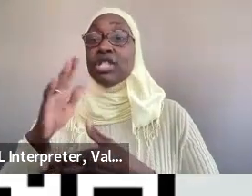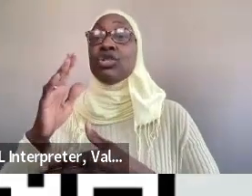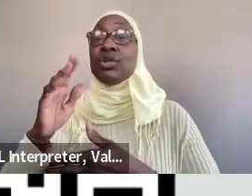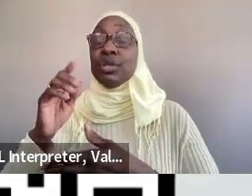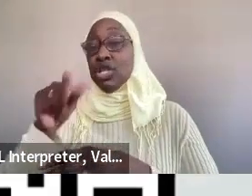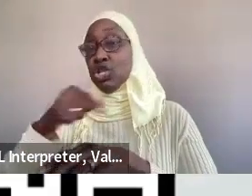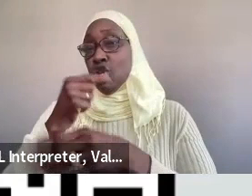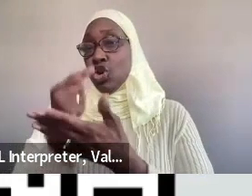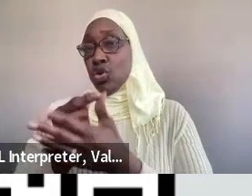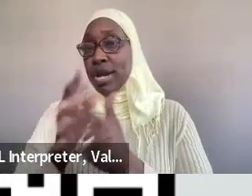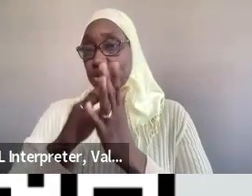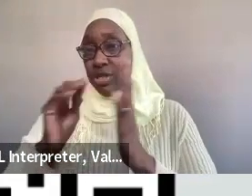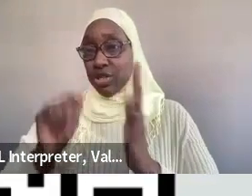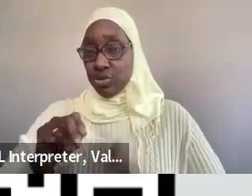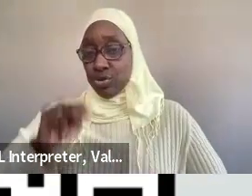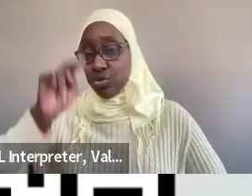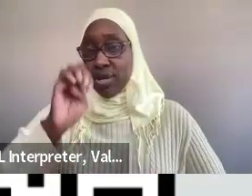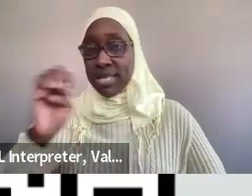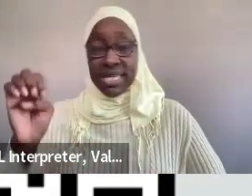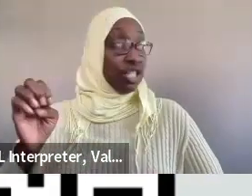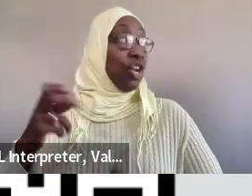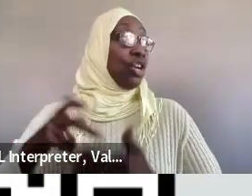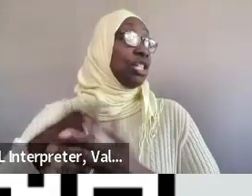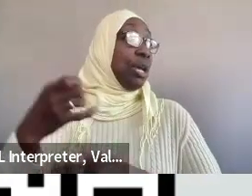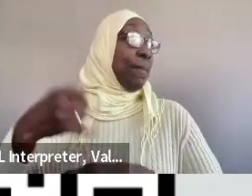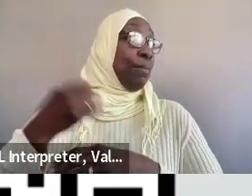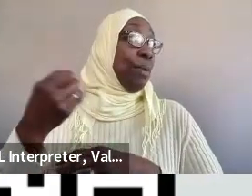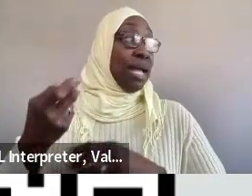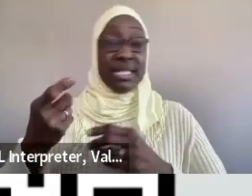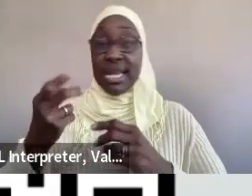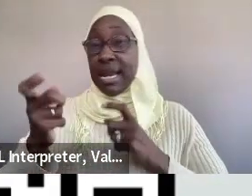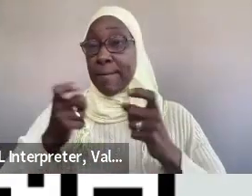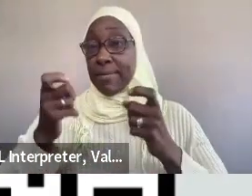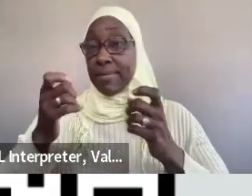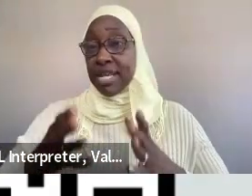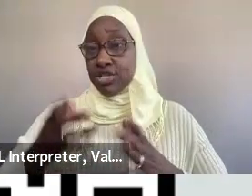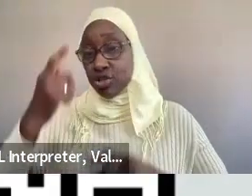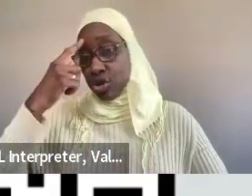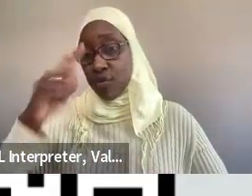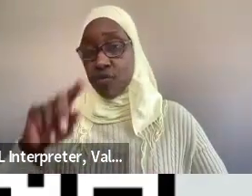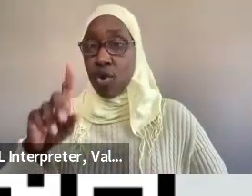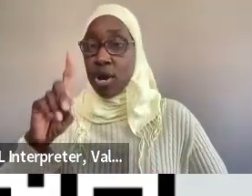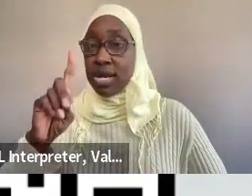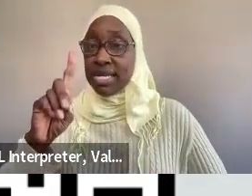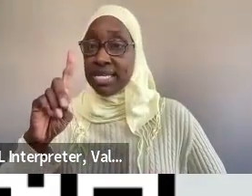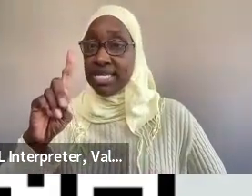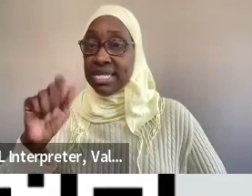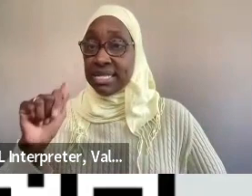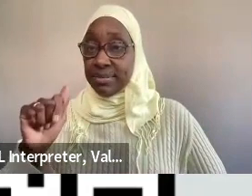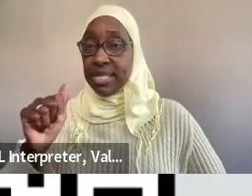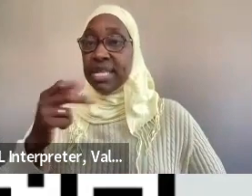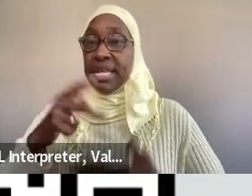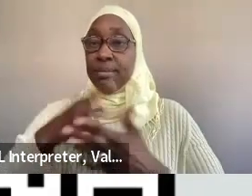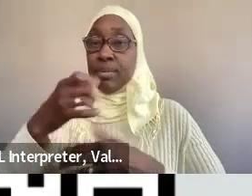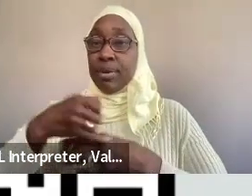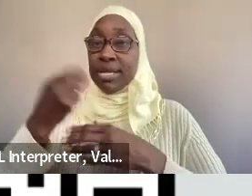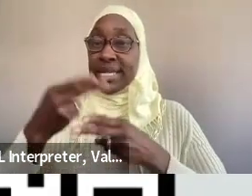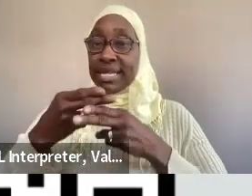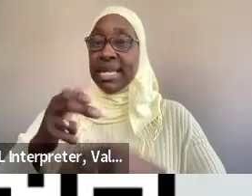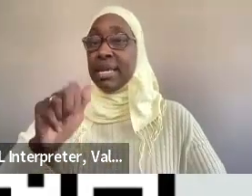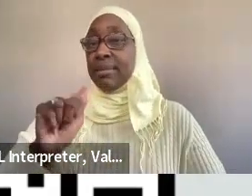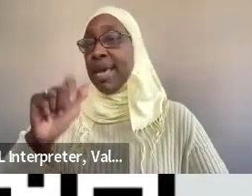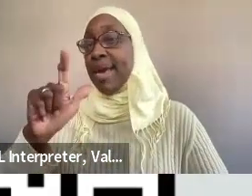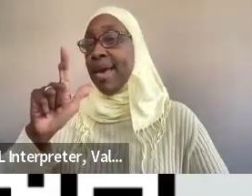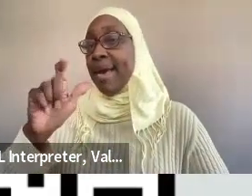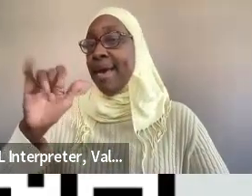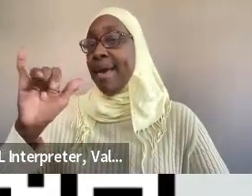is the project manager for the disability centered project named Allied. She'll tell you more about. Farheen has been working with Allied for about